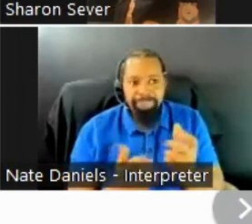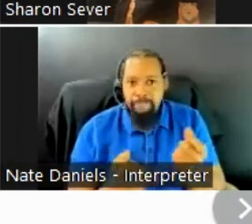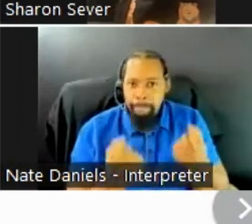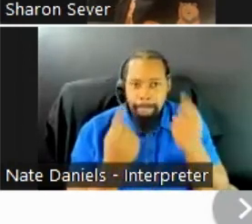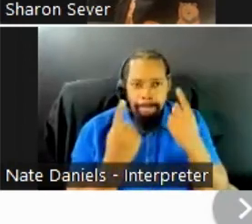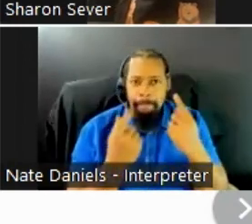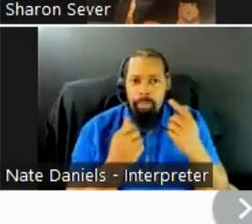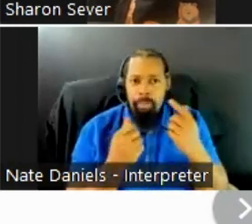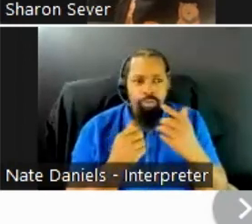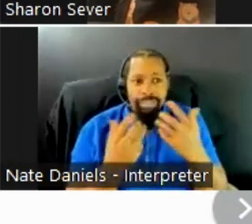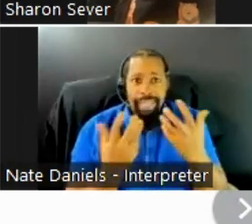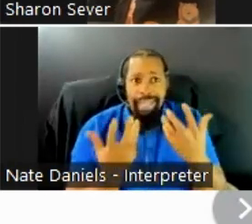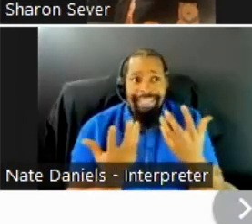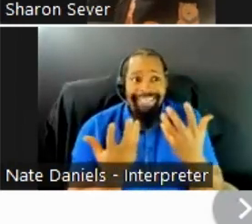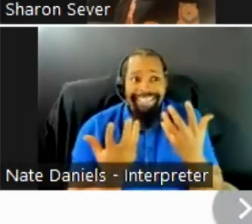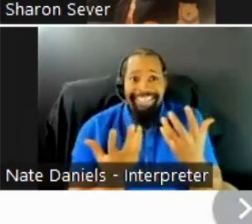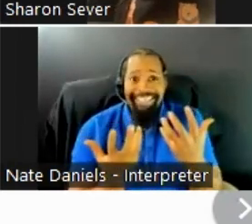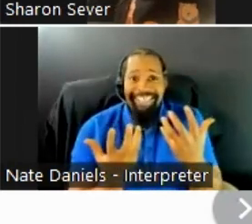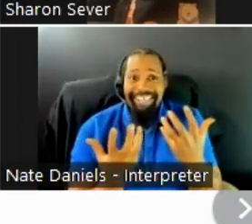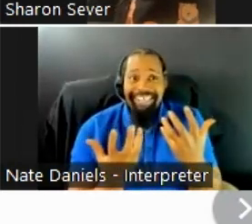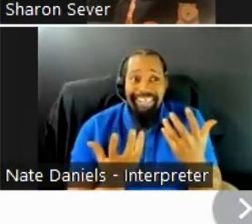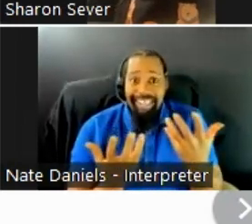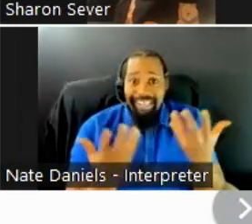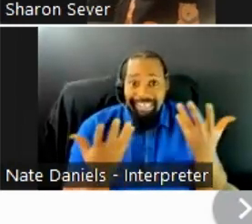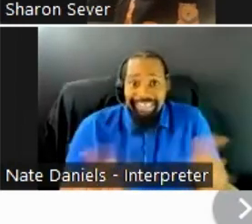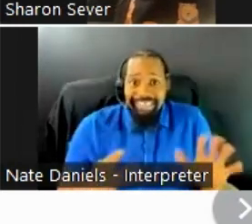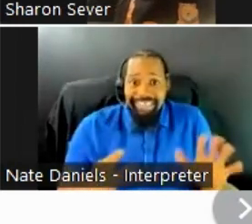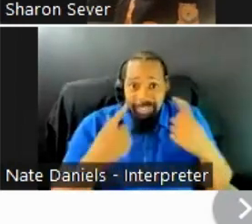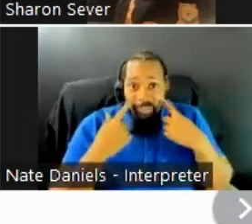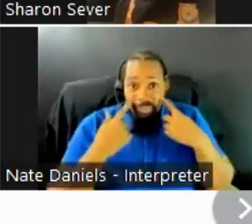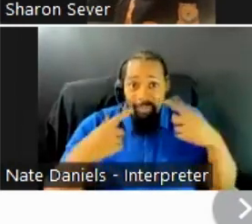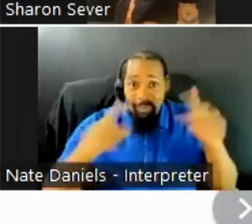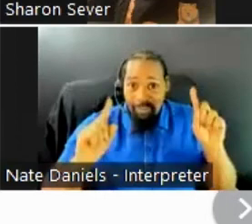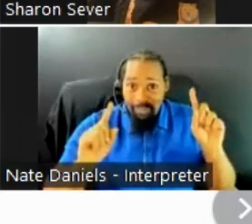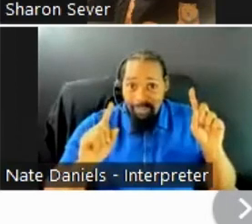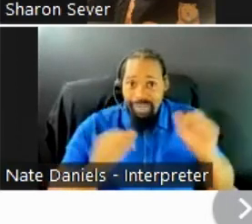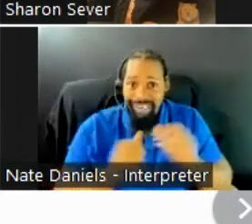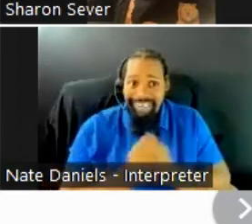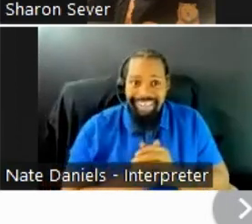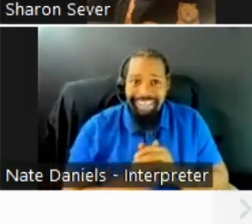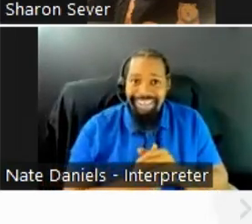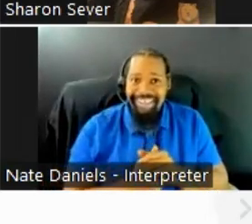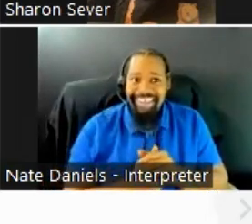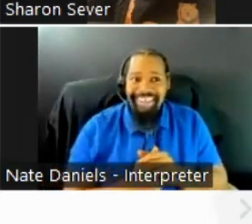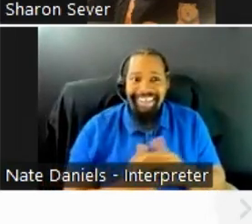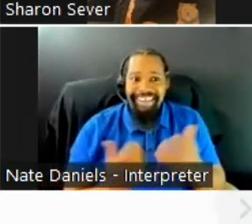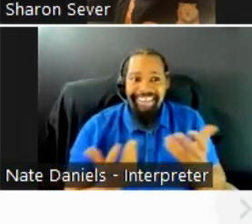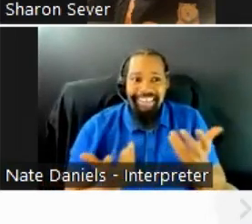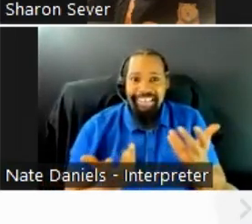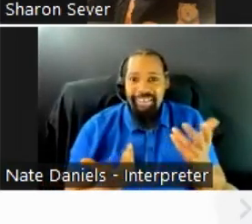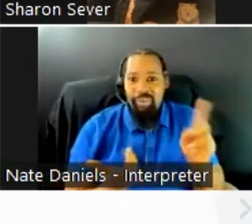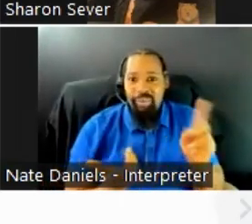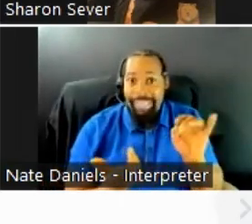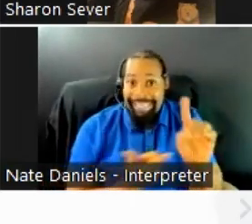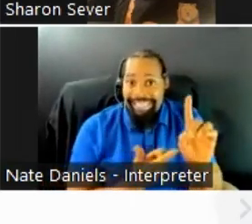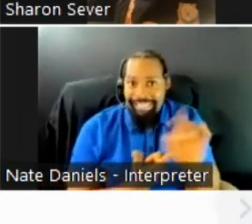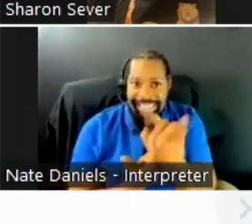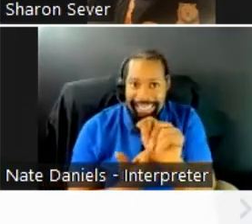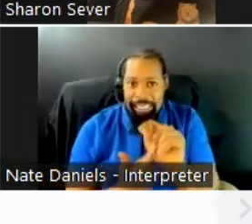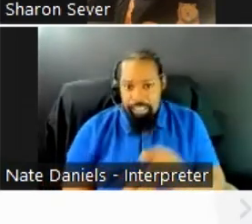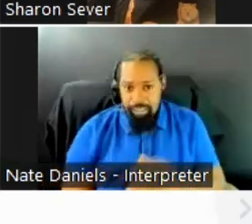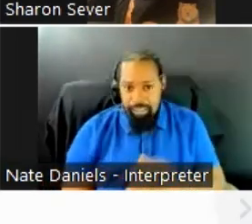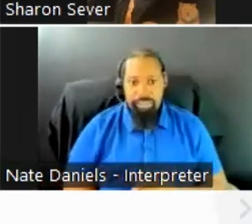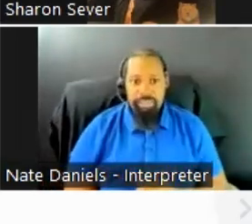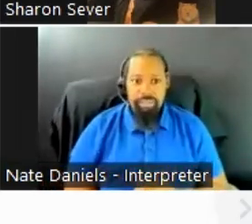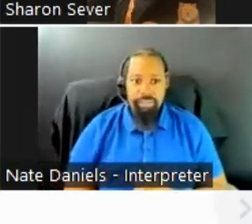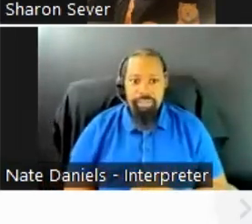understanding that we did it and we did it together. You got to the top. Wow. This one. Who's this,